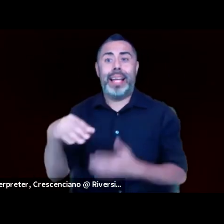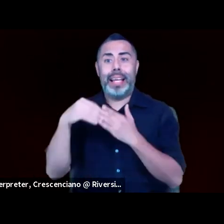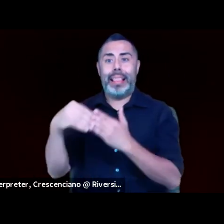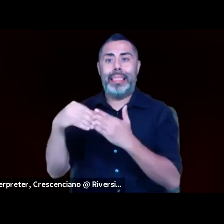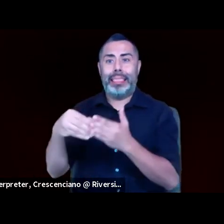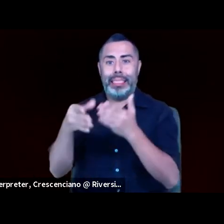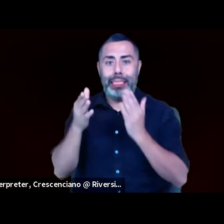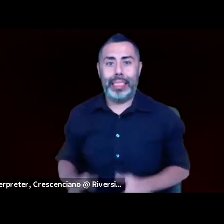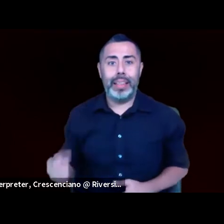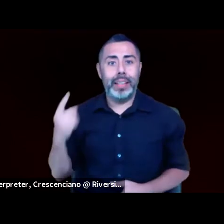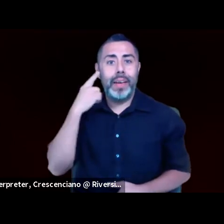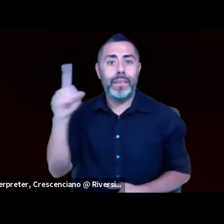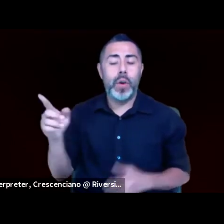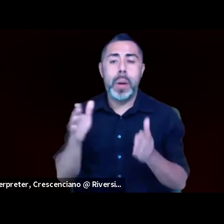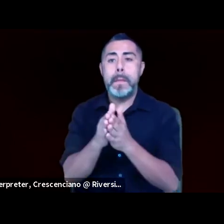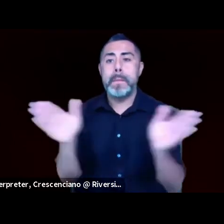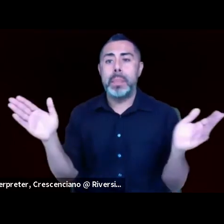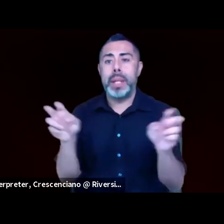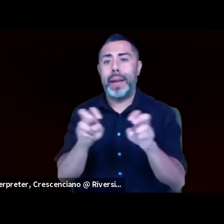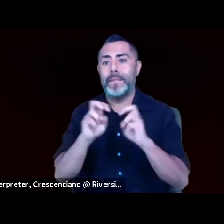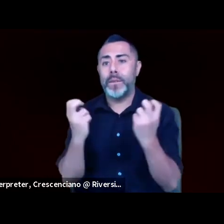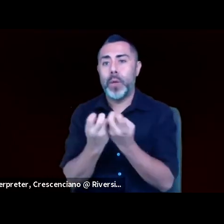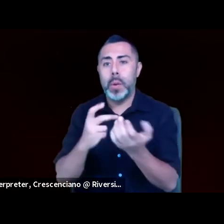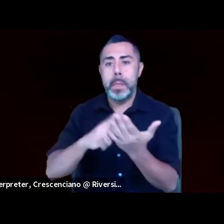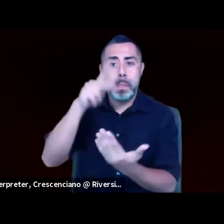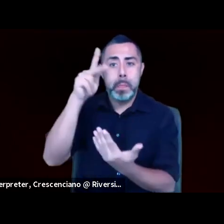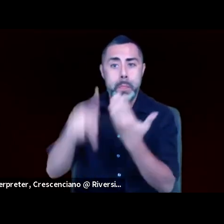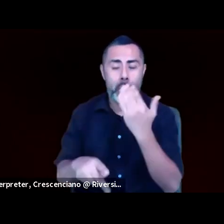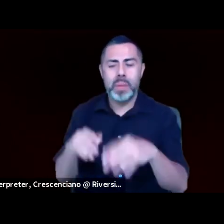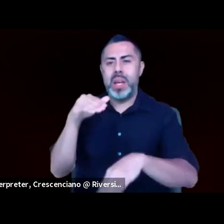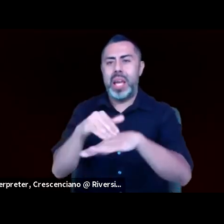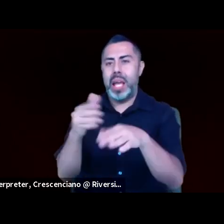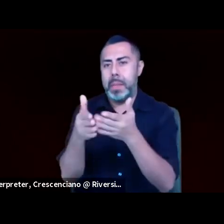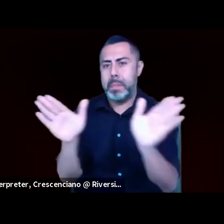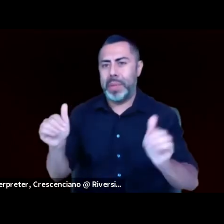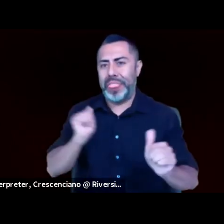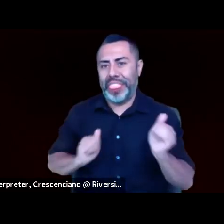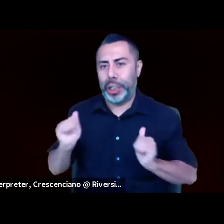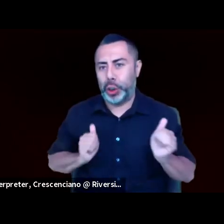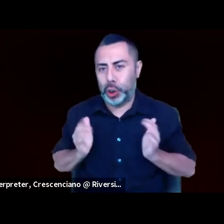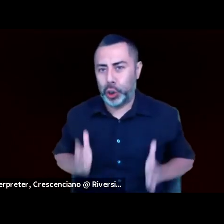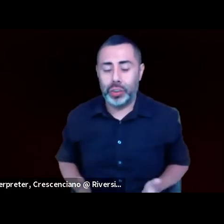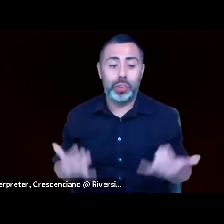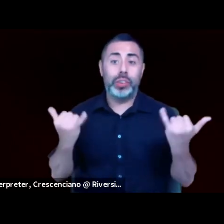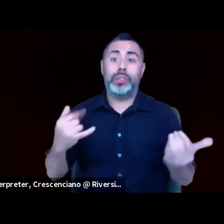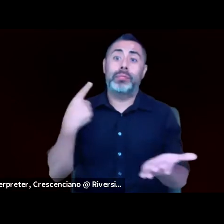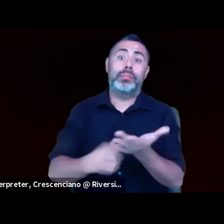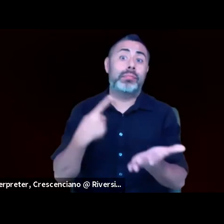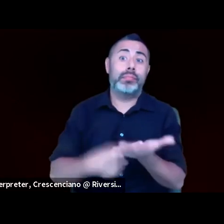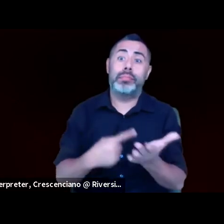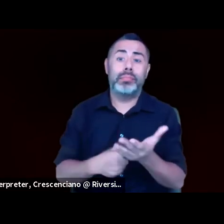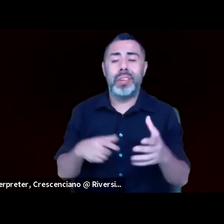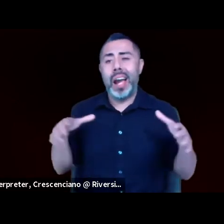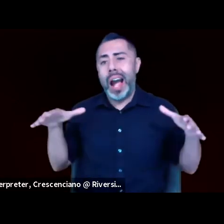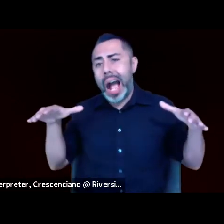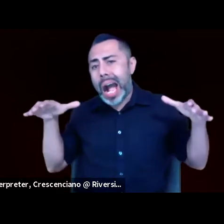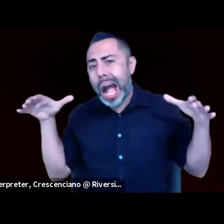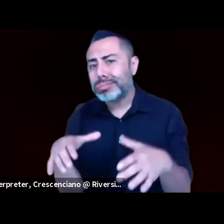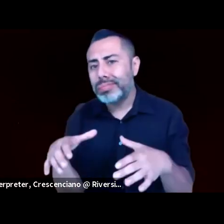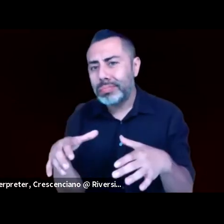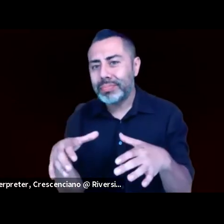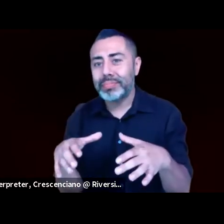the public forum program at the Public Theater. And today we are talking about gathering. We are in the